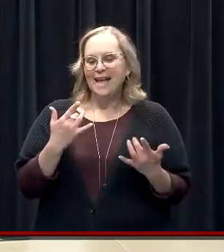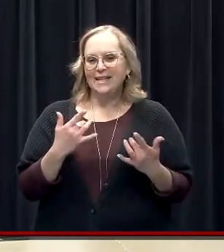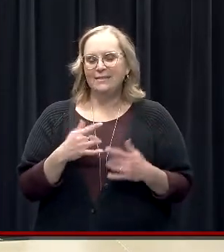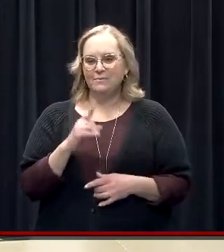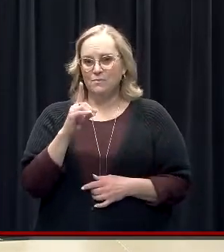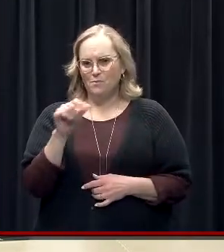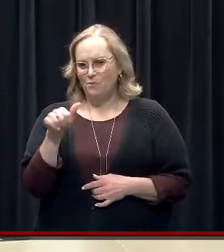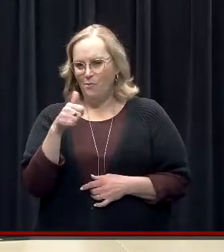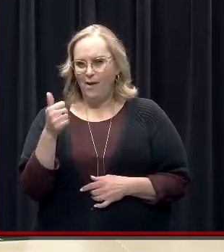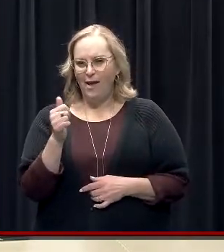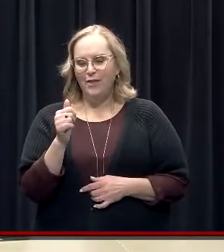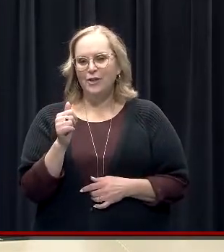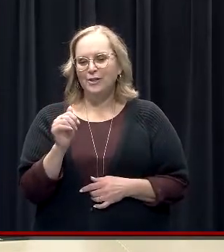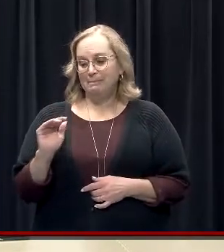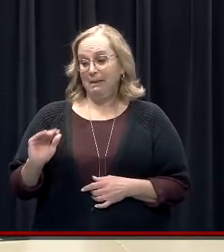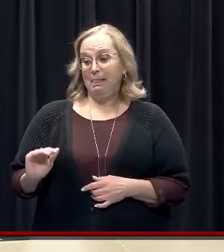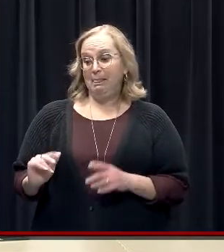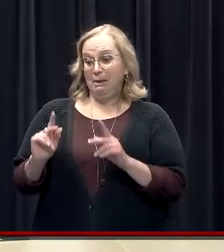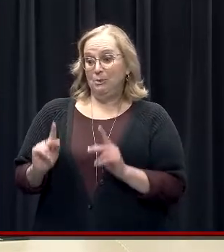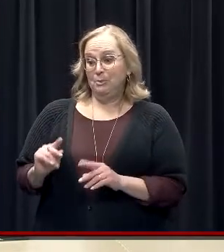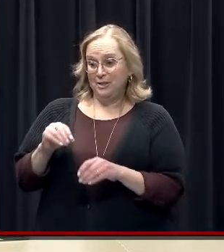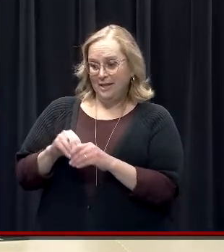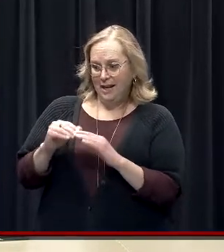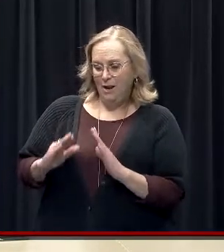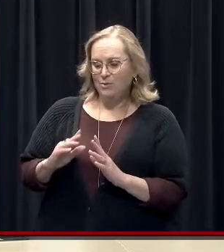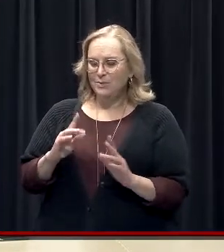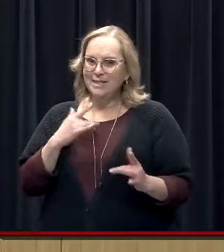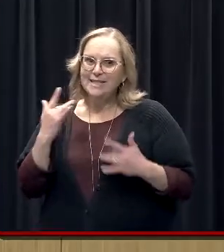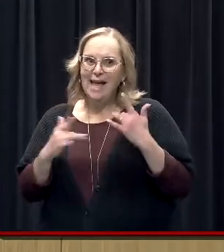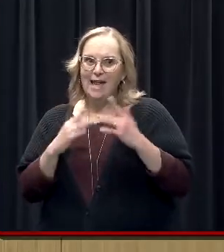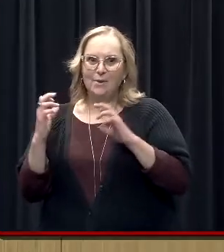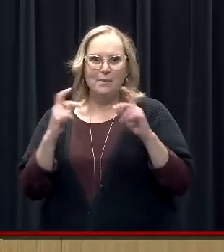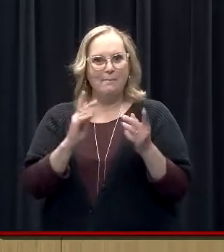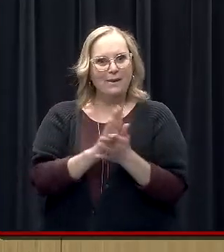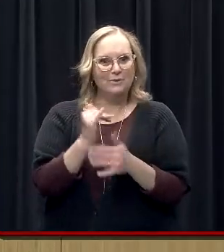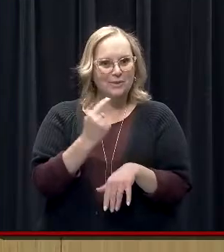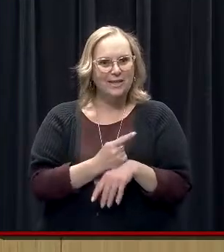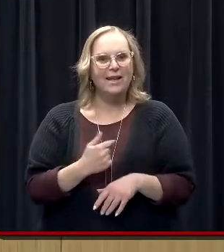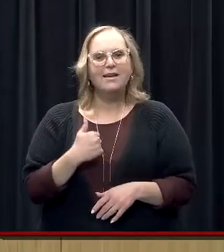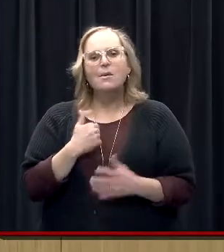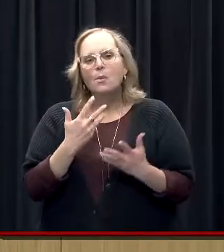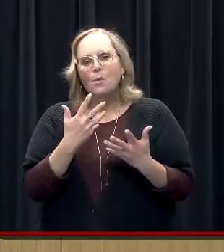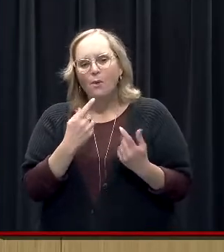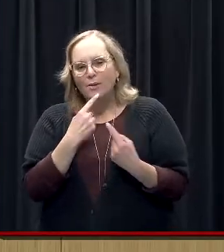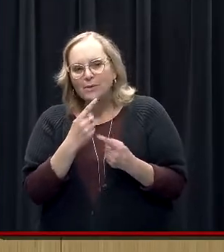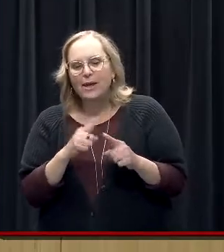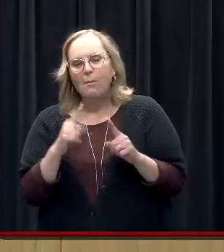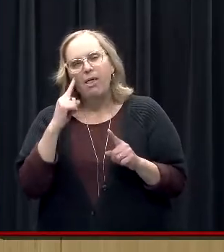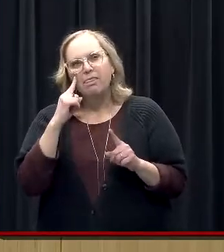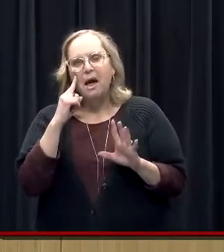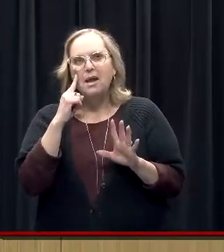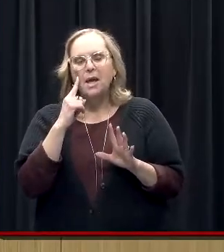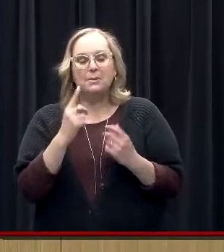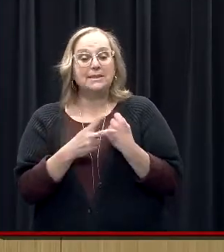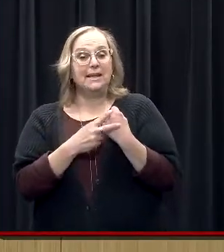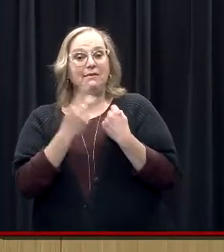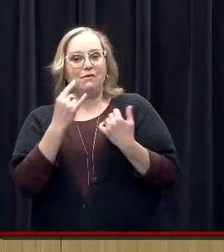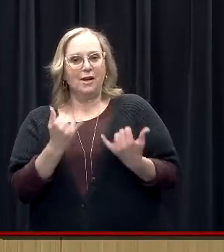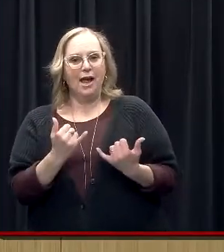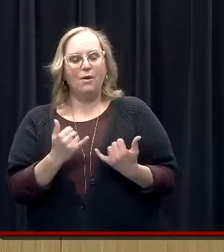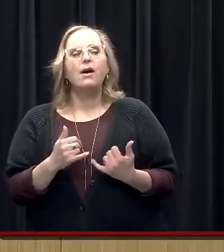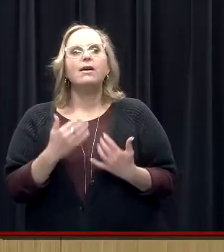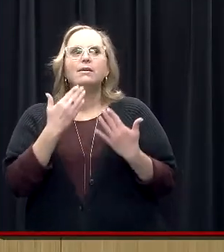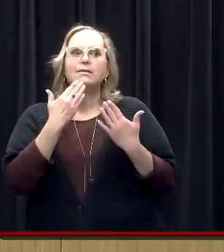other little person in my house that was really excited to go back to school today. So I wanted to say it, but I thought I'd save it for now. Another thank